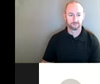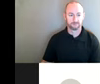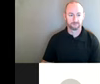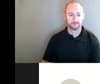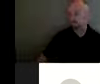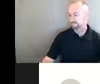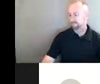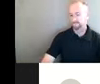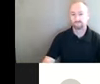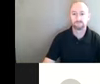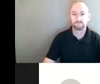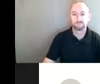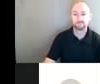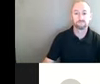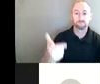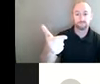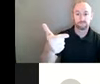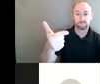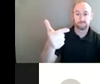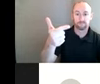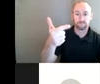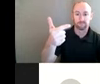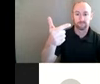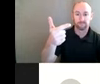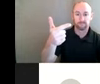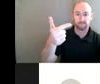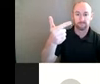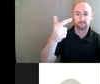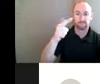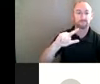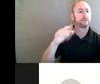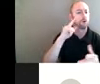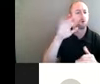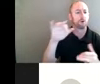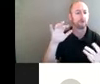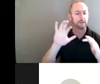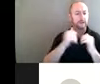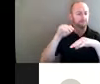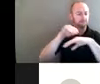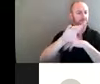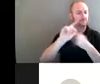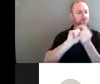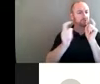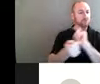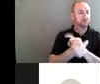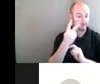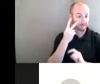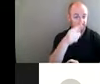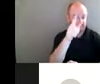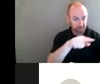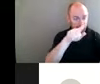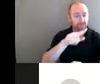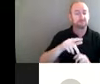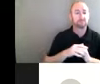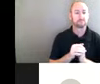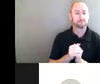past 30 years. So what's that going to look like? What's the magnitude of the change? So you see here,